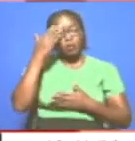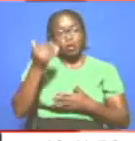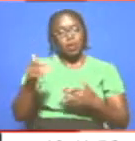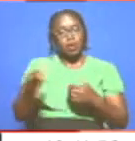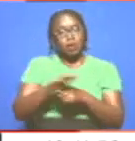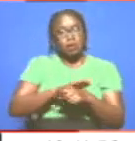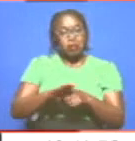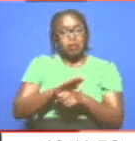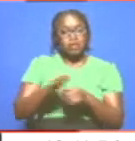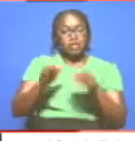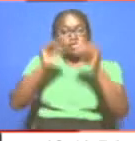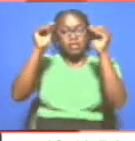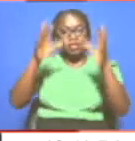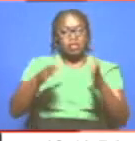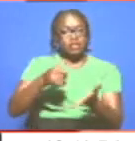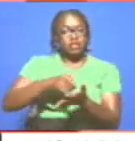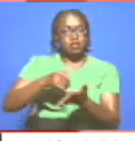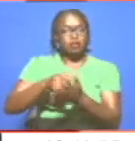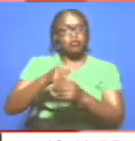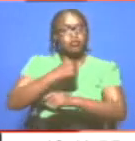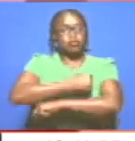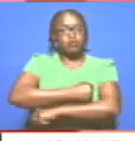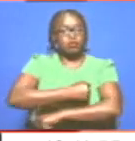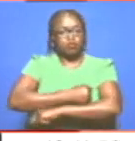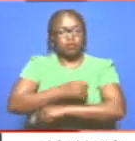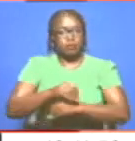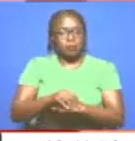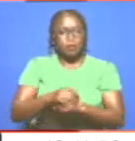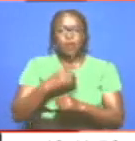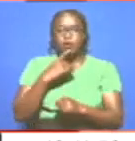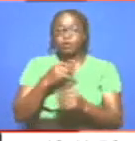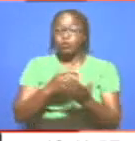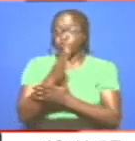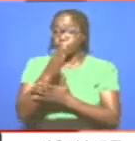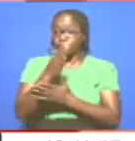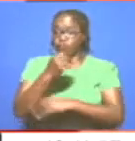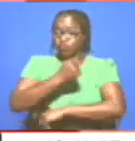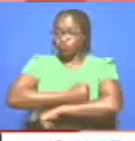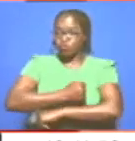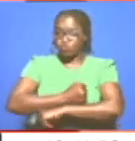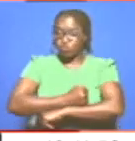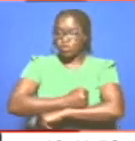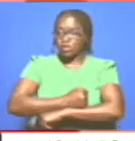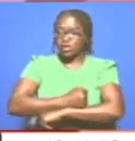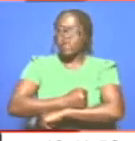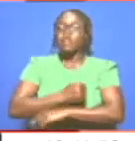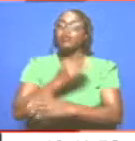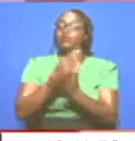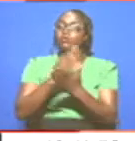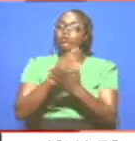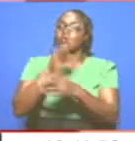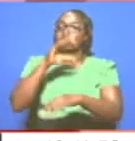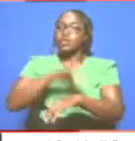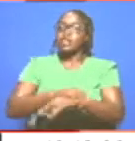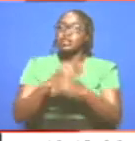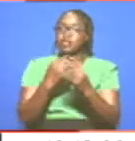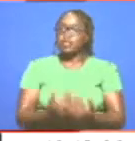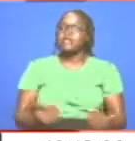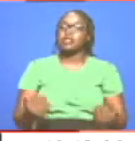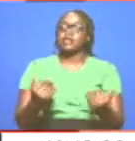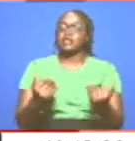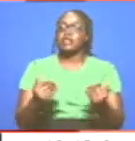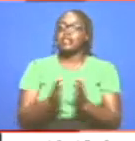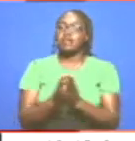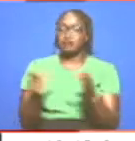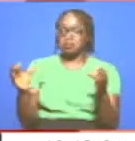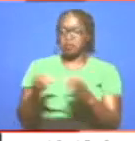majority of them are teachers who are involved in schools. Yeah, so through schools, yeah, we will definitely get kids, and that's where the clubs will